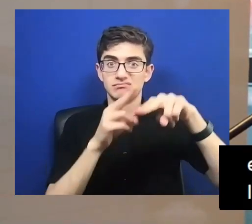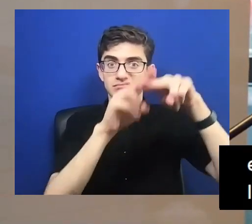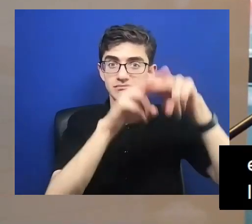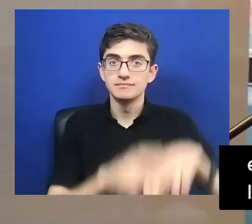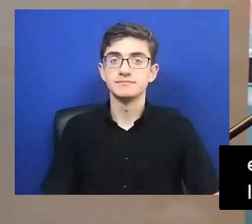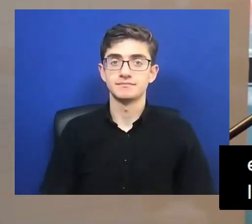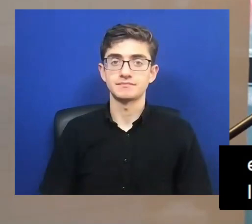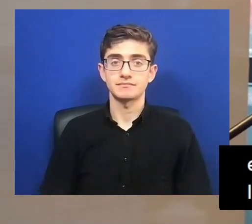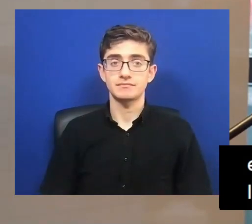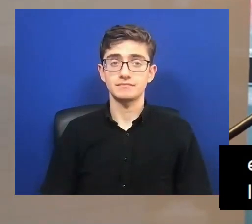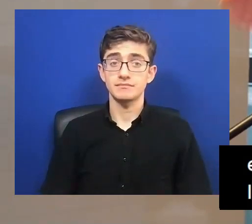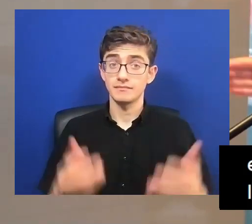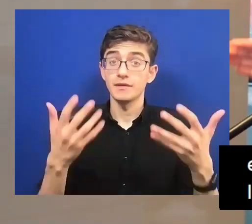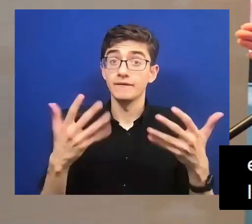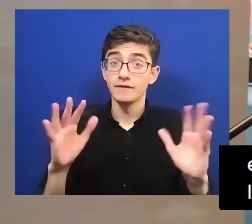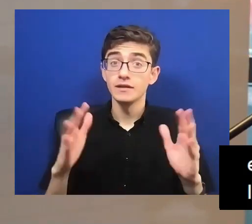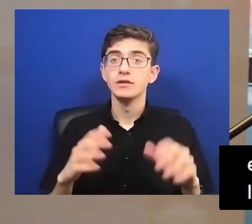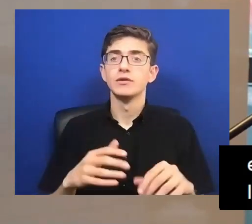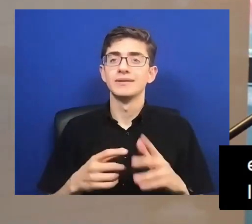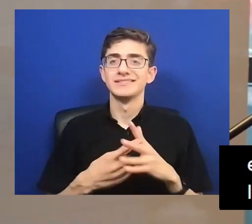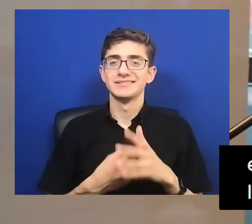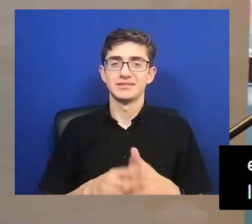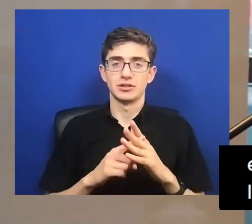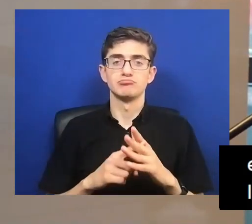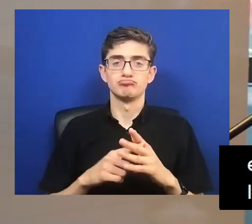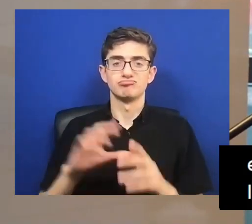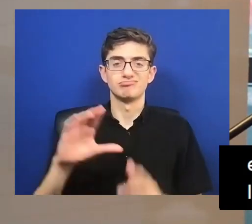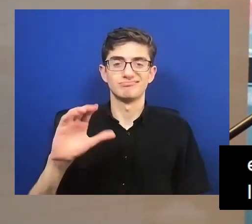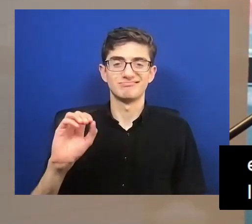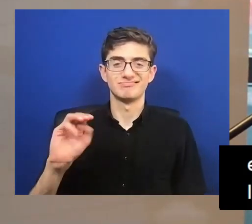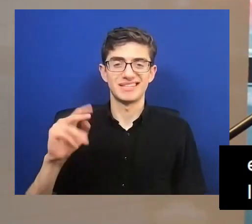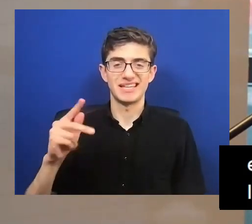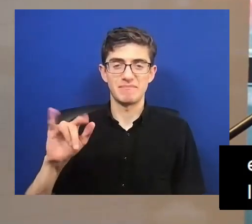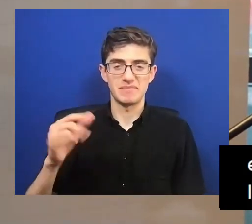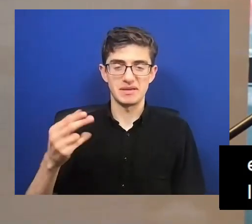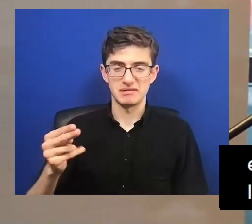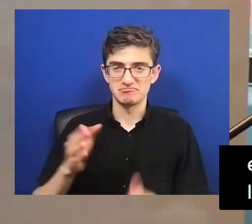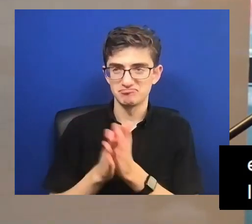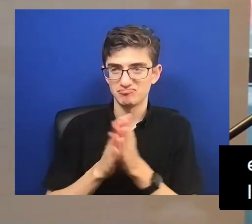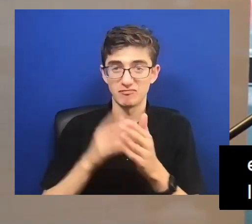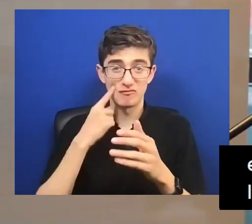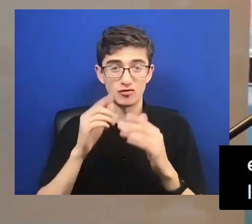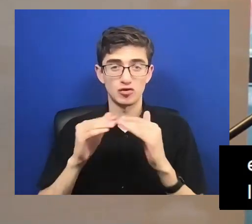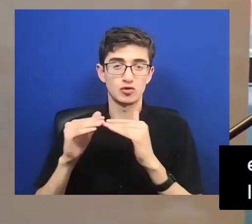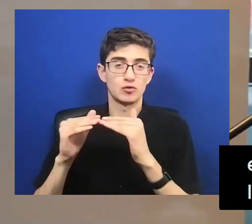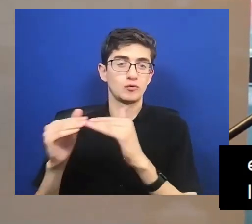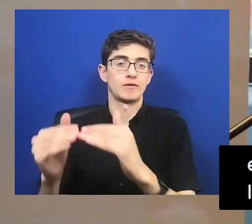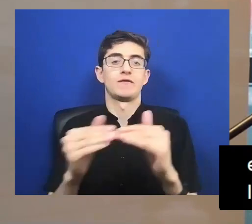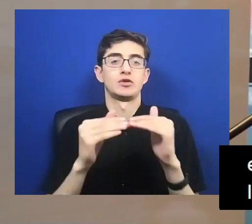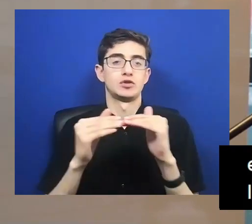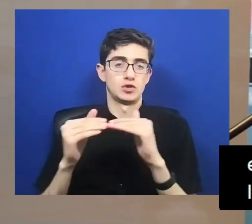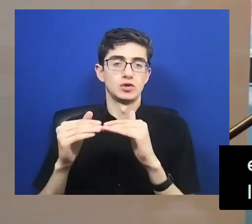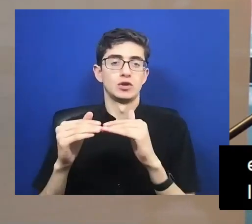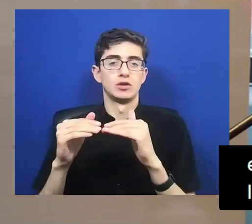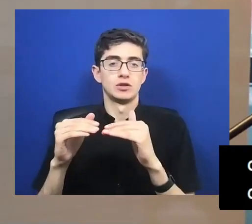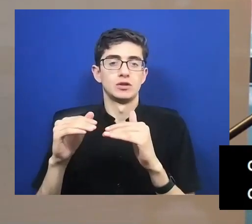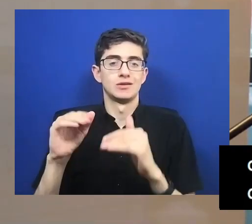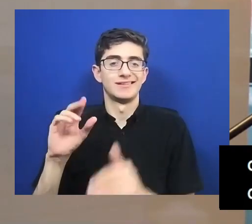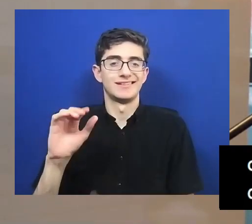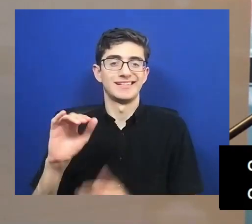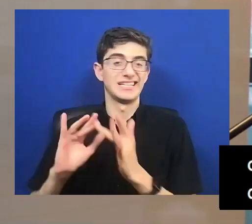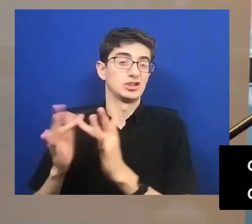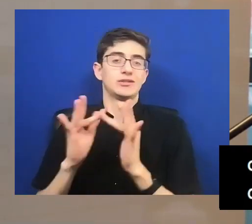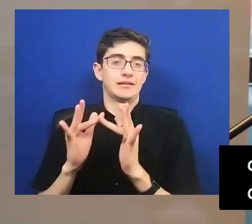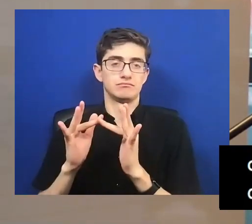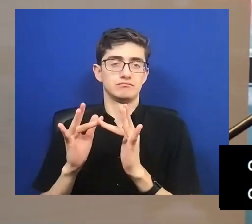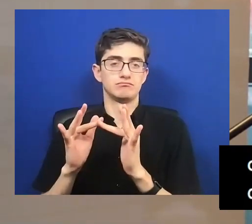also started a campaign for universal internet and internet as a right and a utility. And that was coming from the same place as not only seeing the